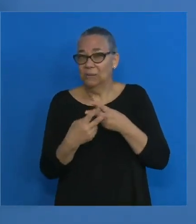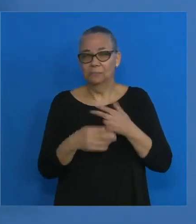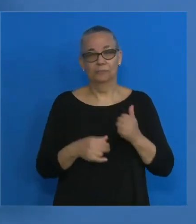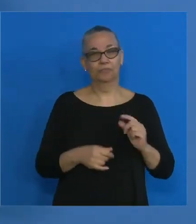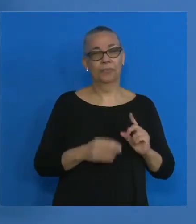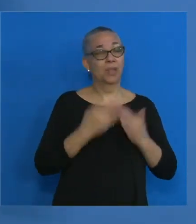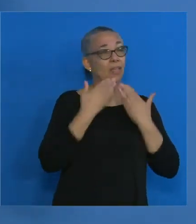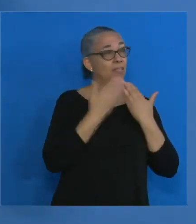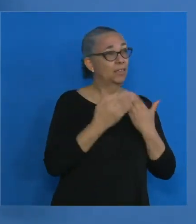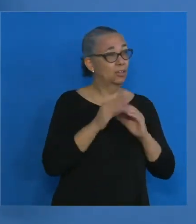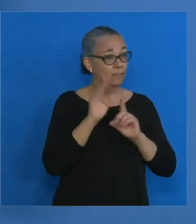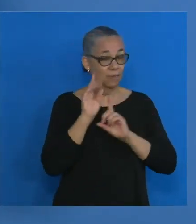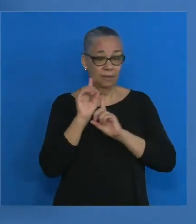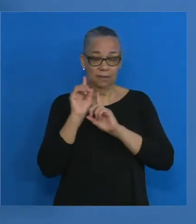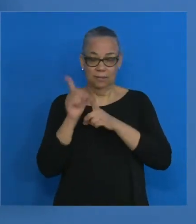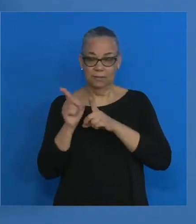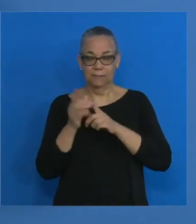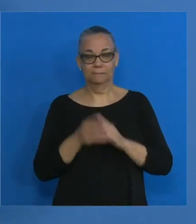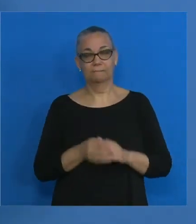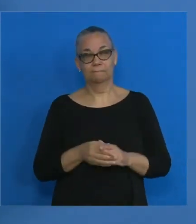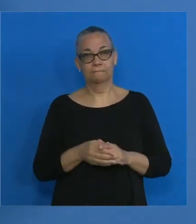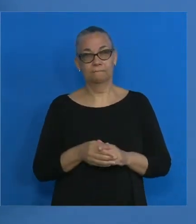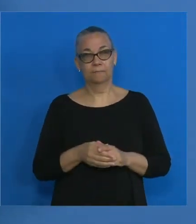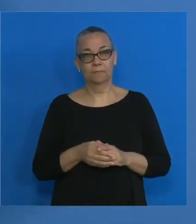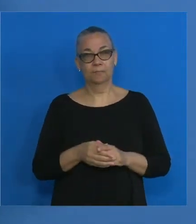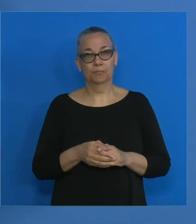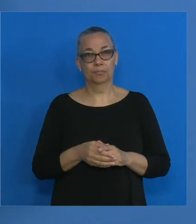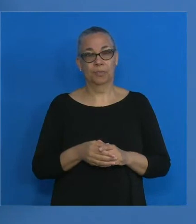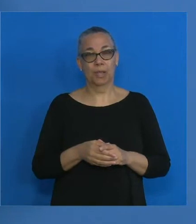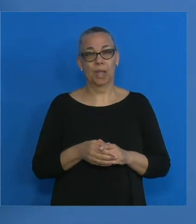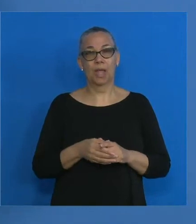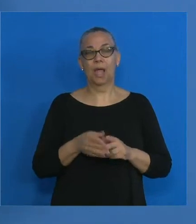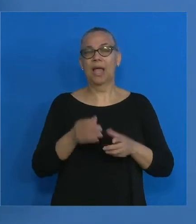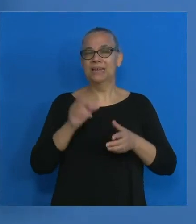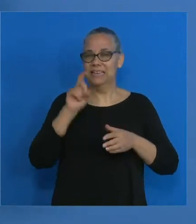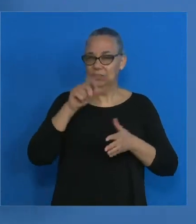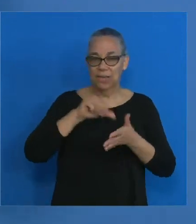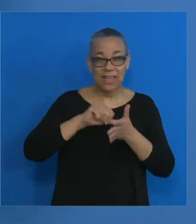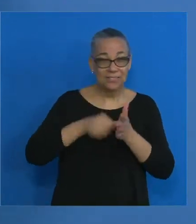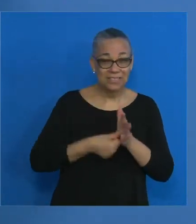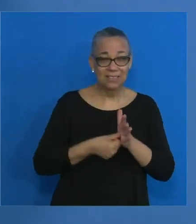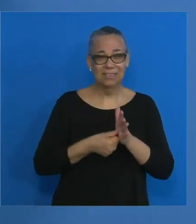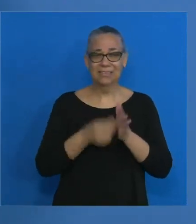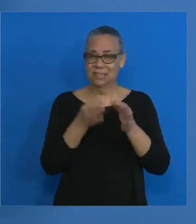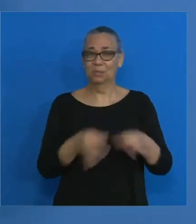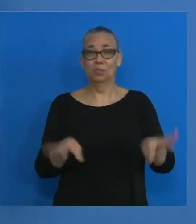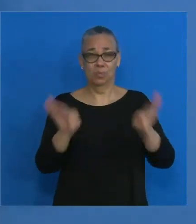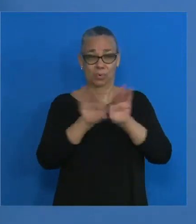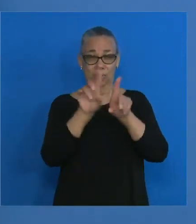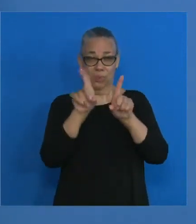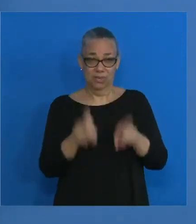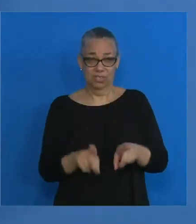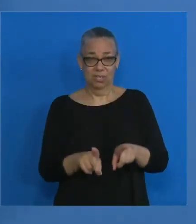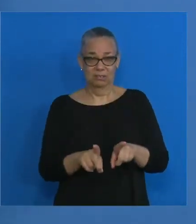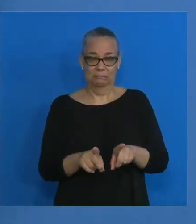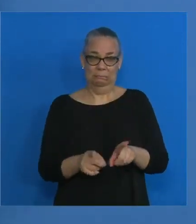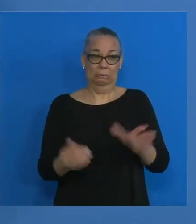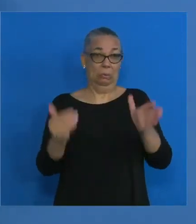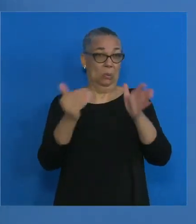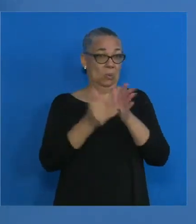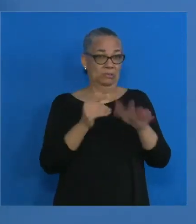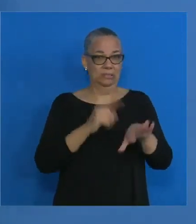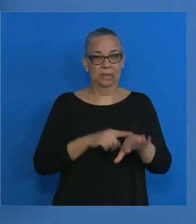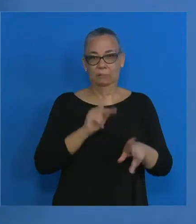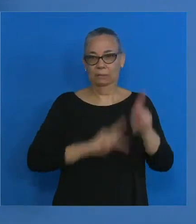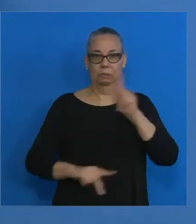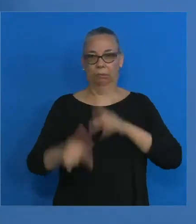question. The persons, and I need to emphasize this because that's a really important question, and oftentimes people will call